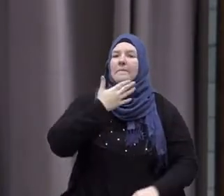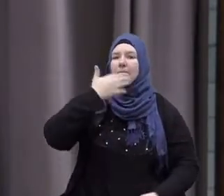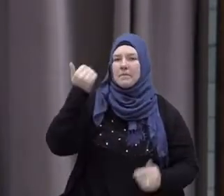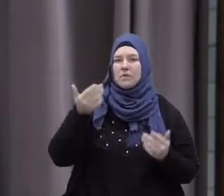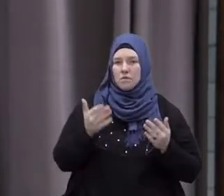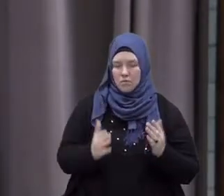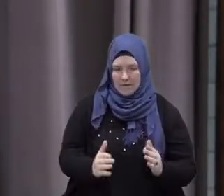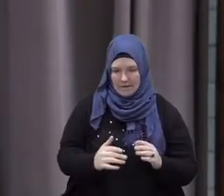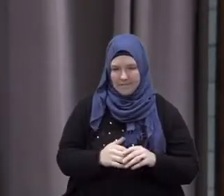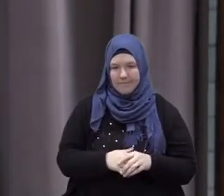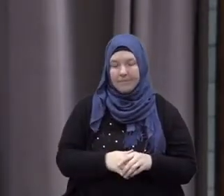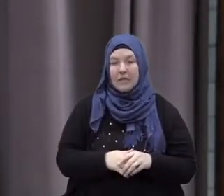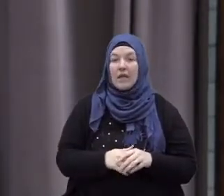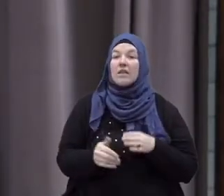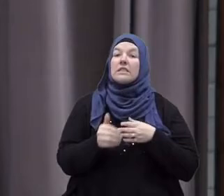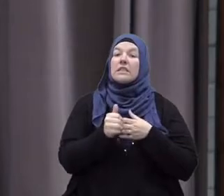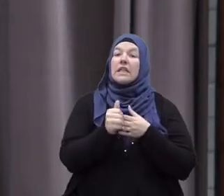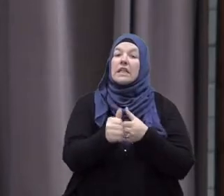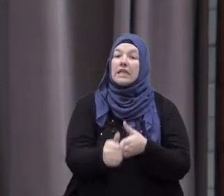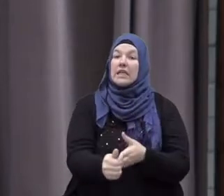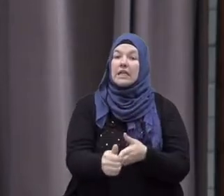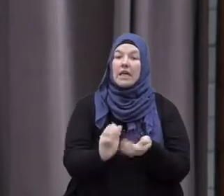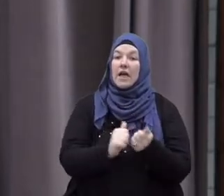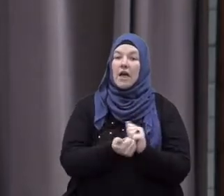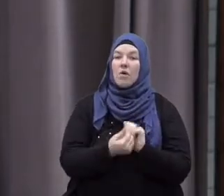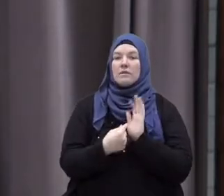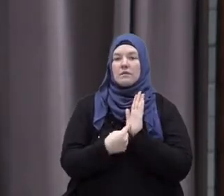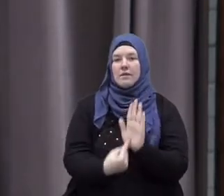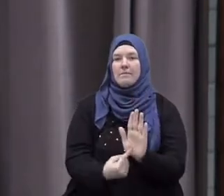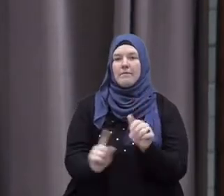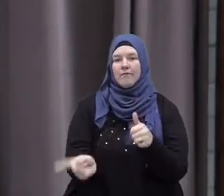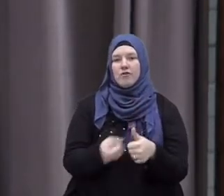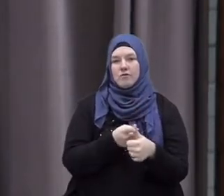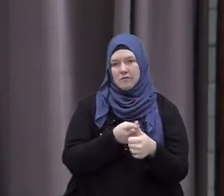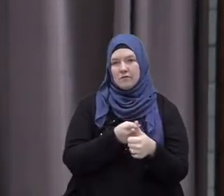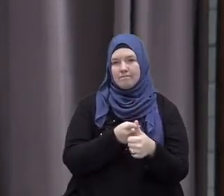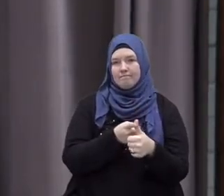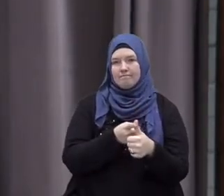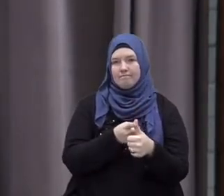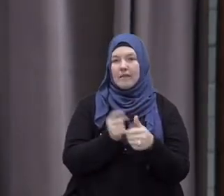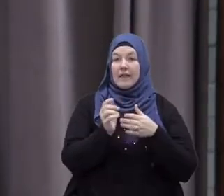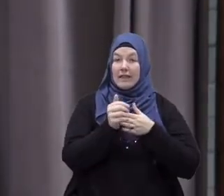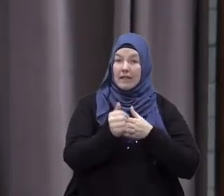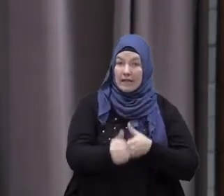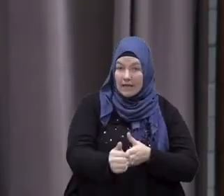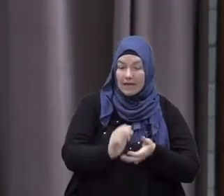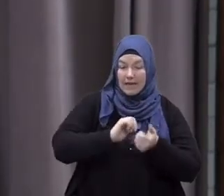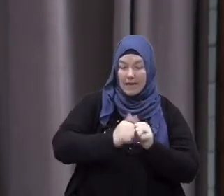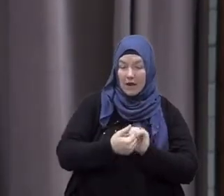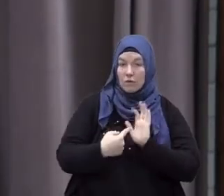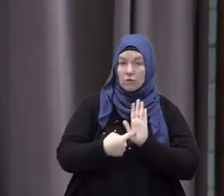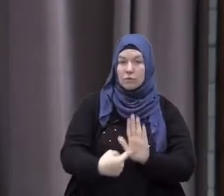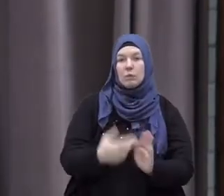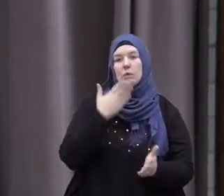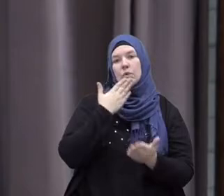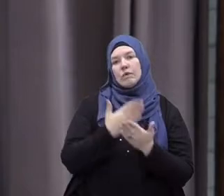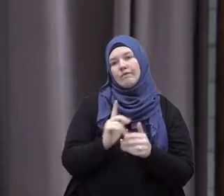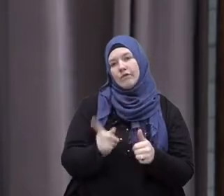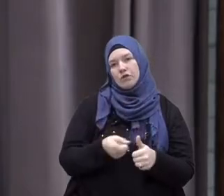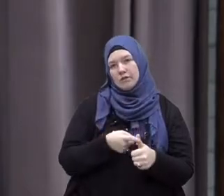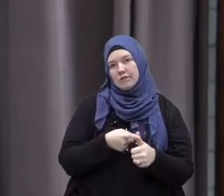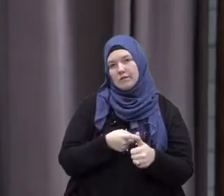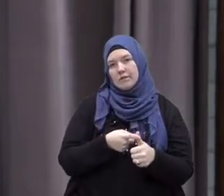ways to lead is to lead by example. To lead by example.